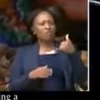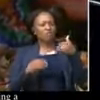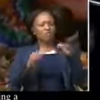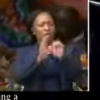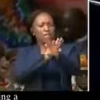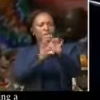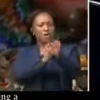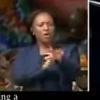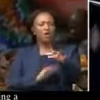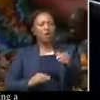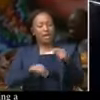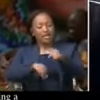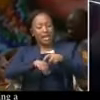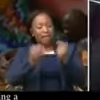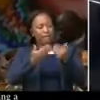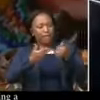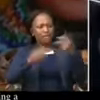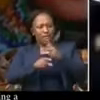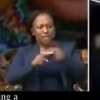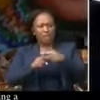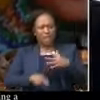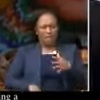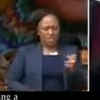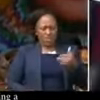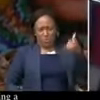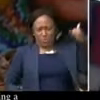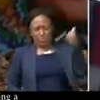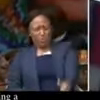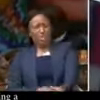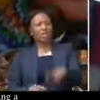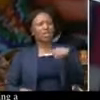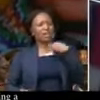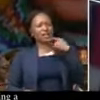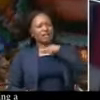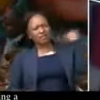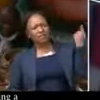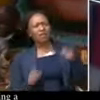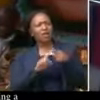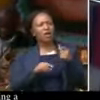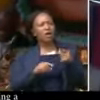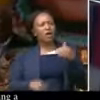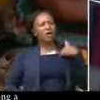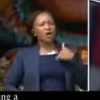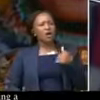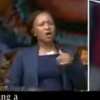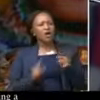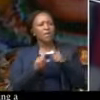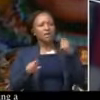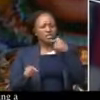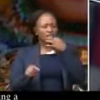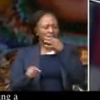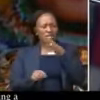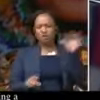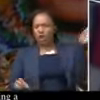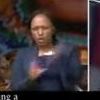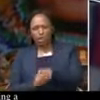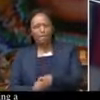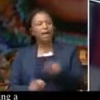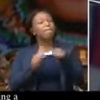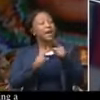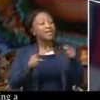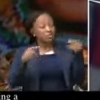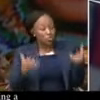when the regime was prepared to kill and said in that press conference, you are not part of them, they are